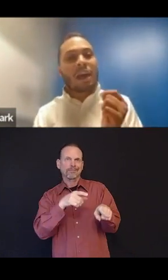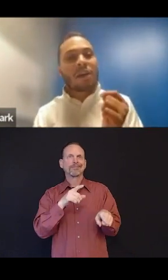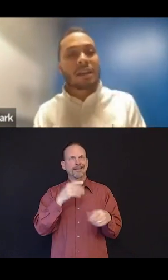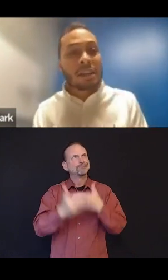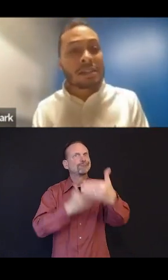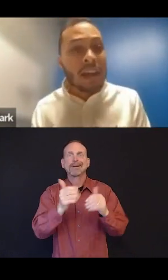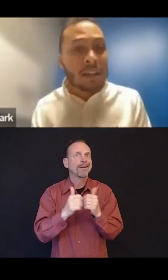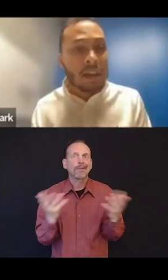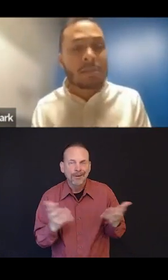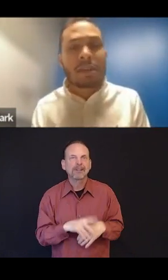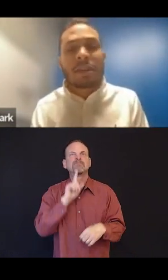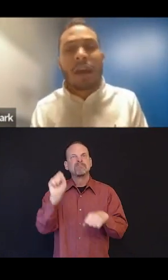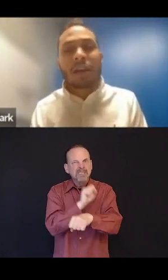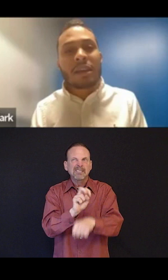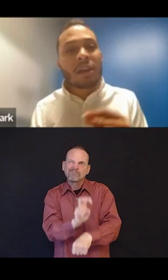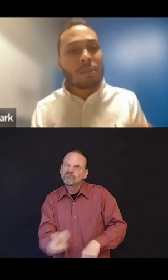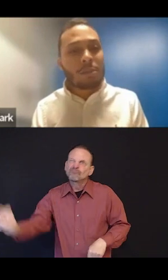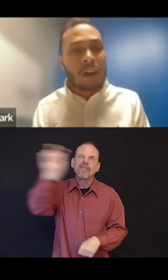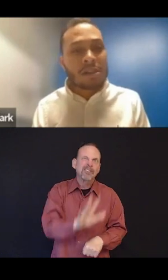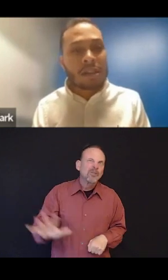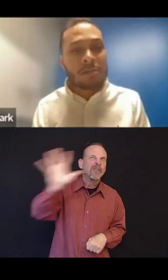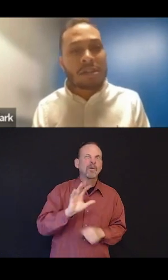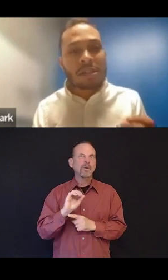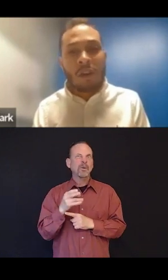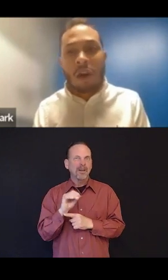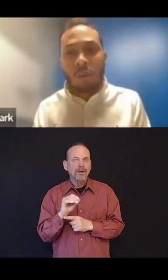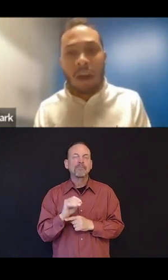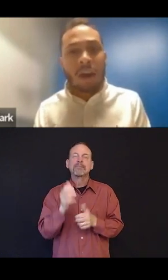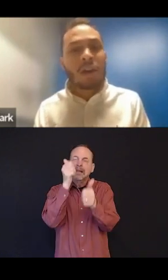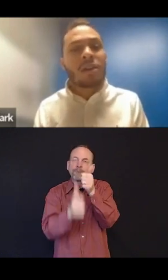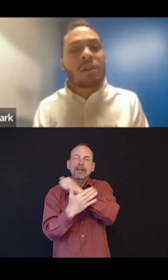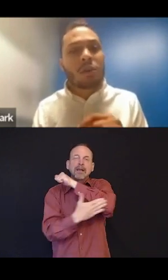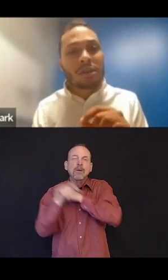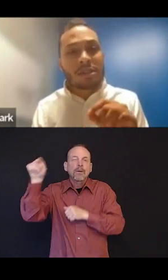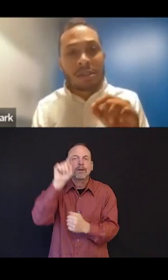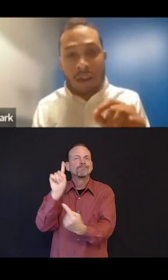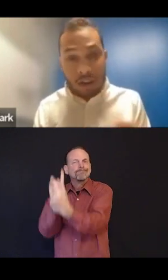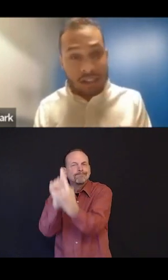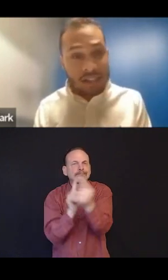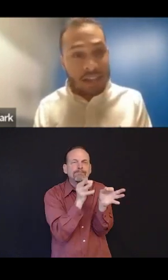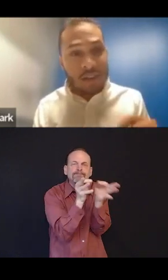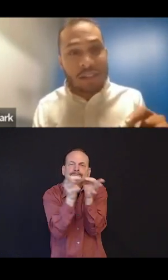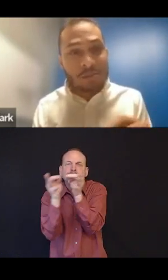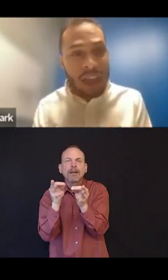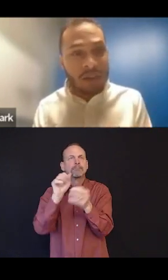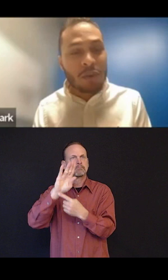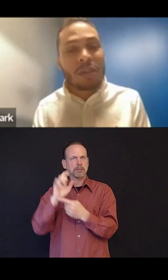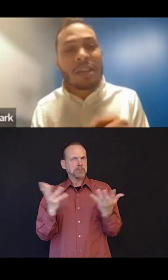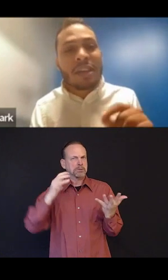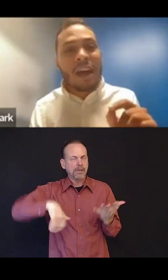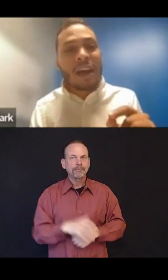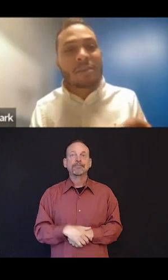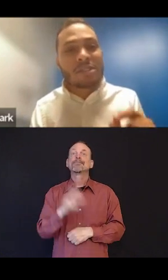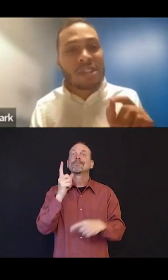and how they could get signed up. The other member of our team is Sarah Hart-Ware, who is currently sitting on this